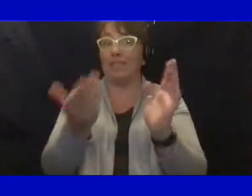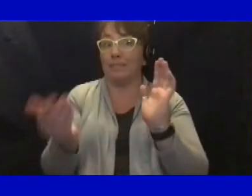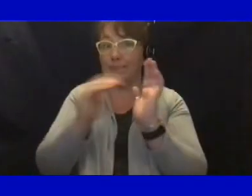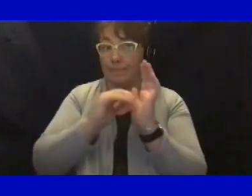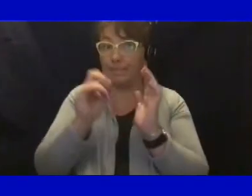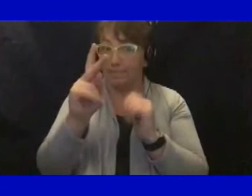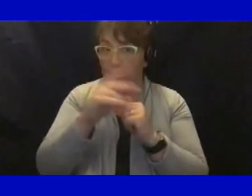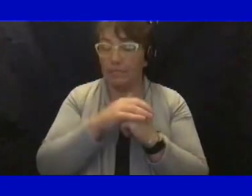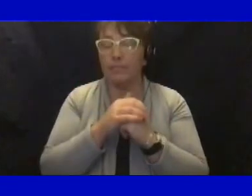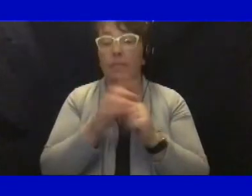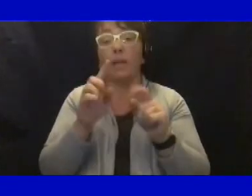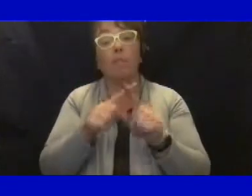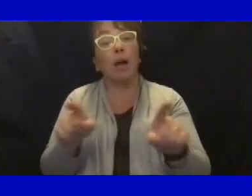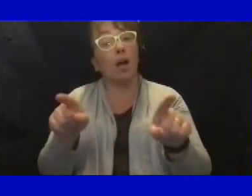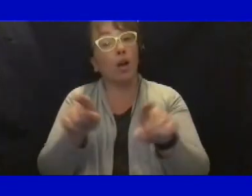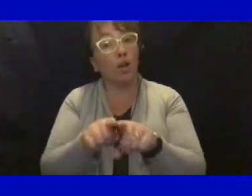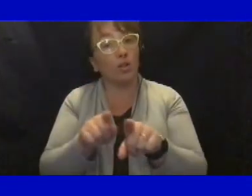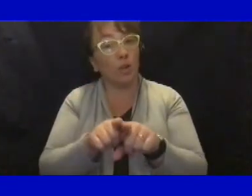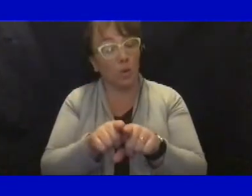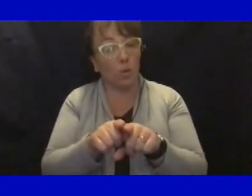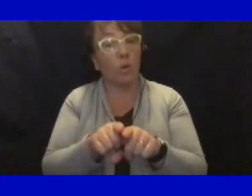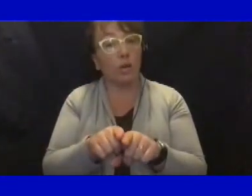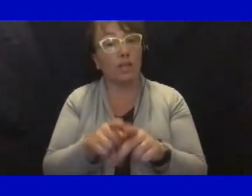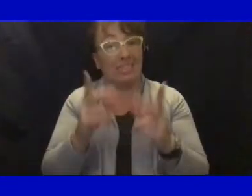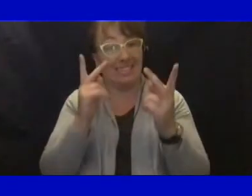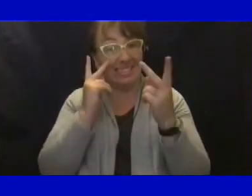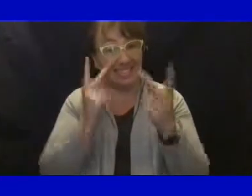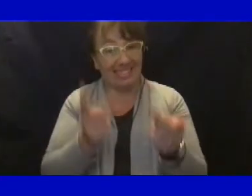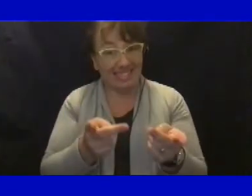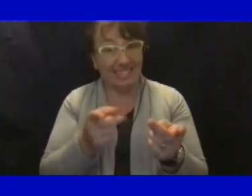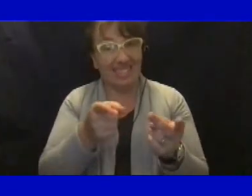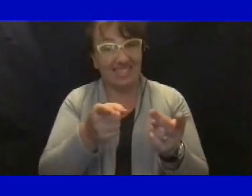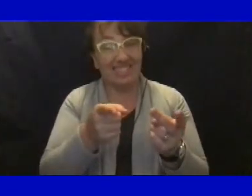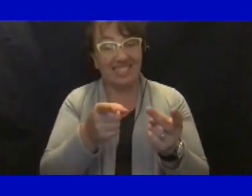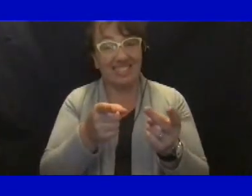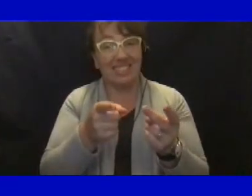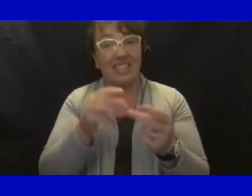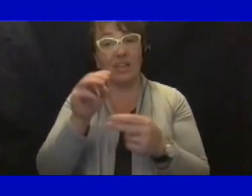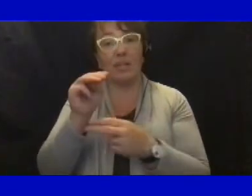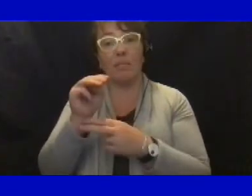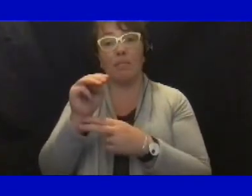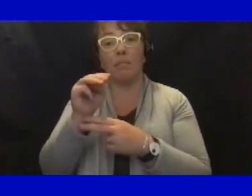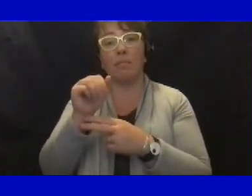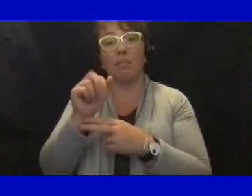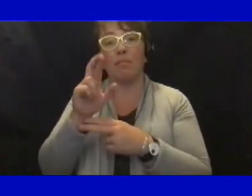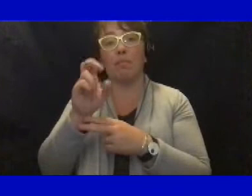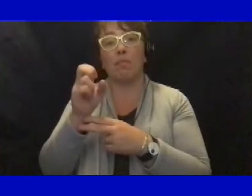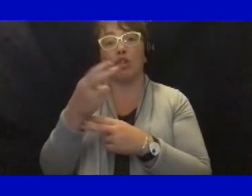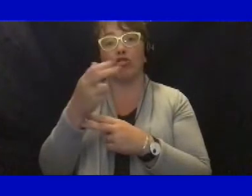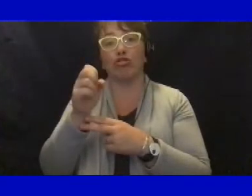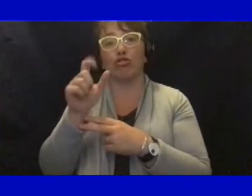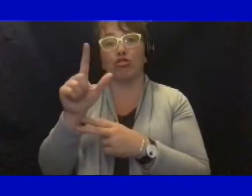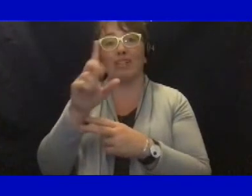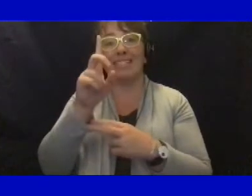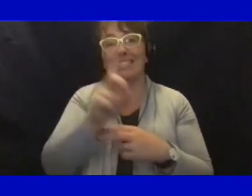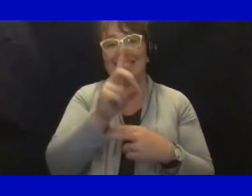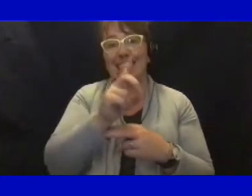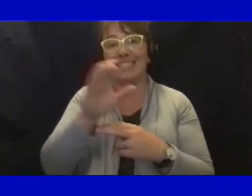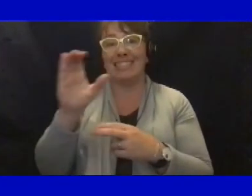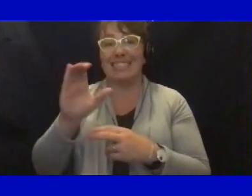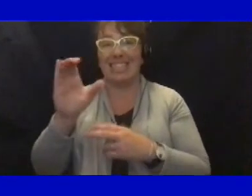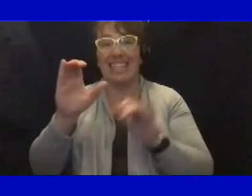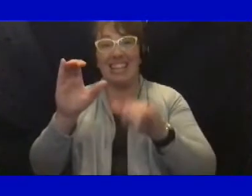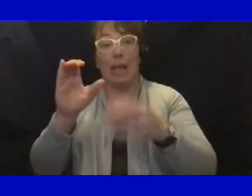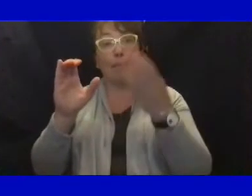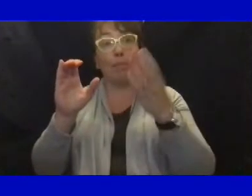also point, as you look at this map, that if you look at the areas marked Marshall D and Marshall C, that there's some blue shading there.